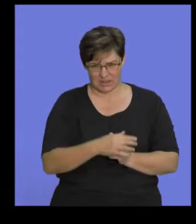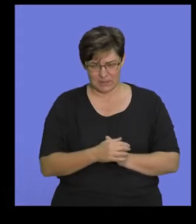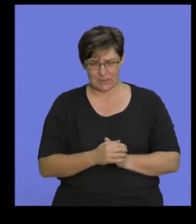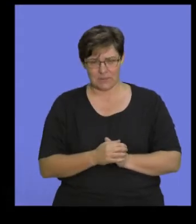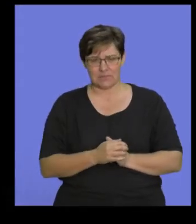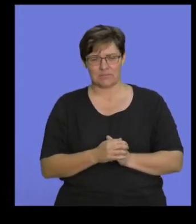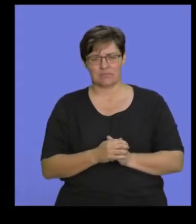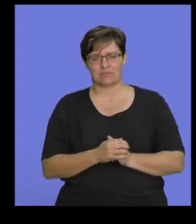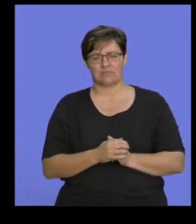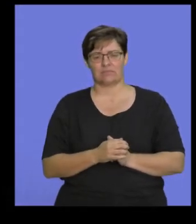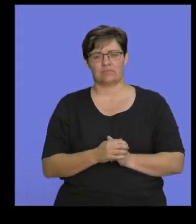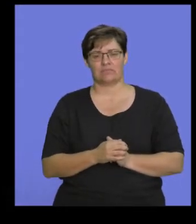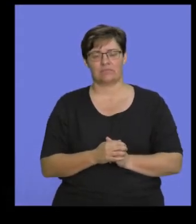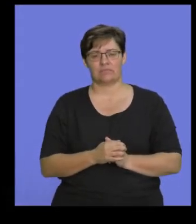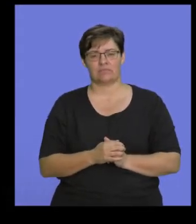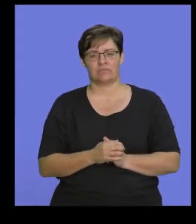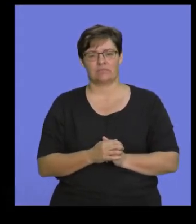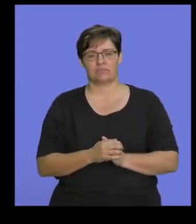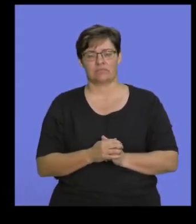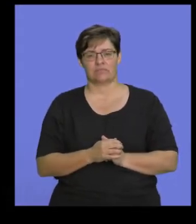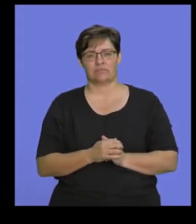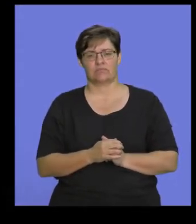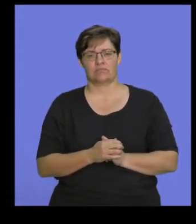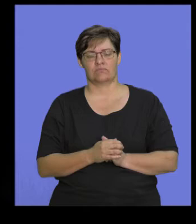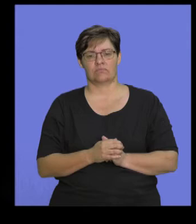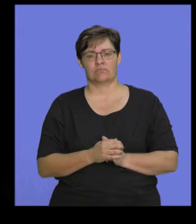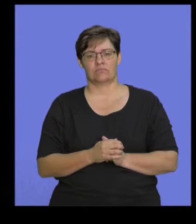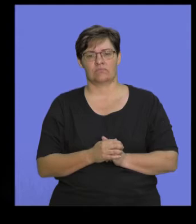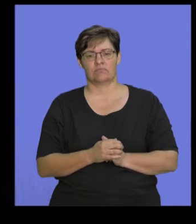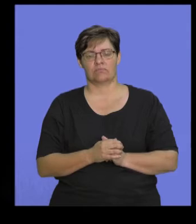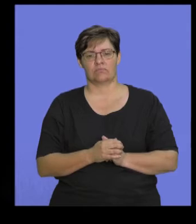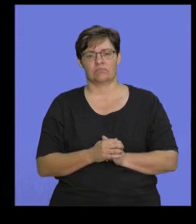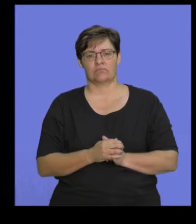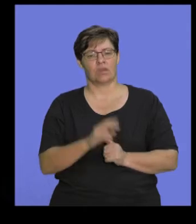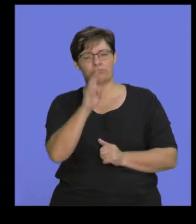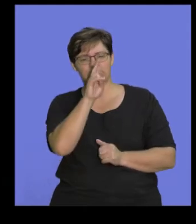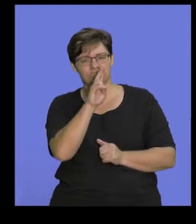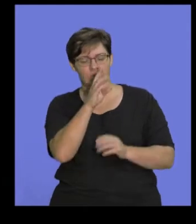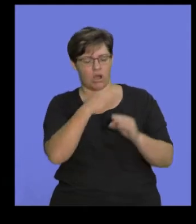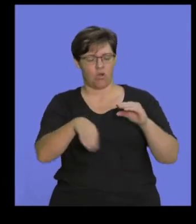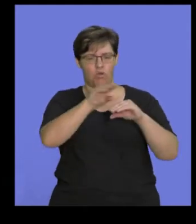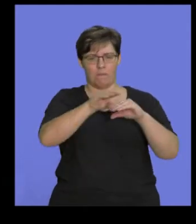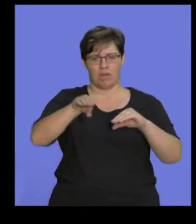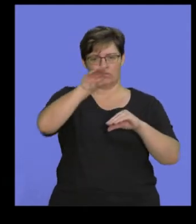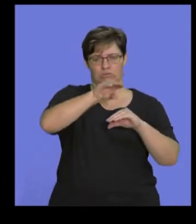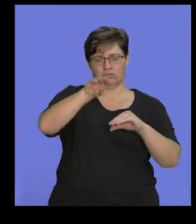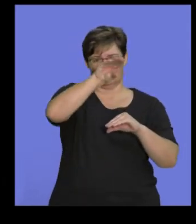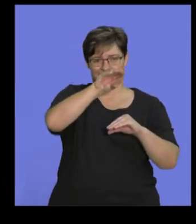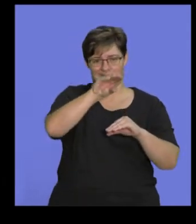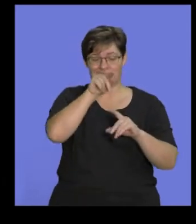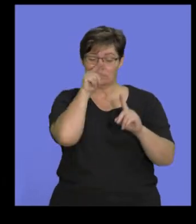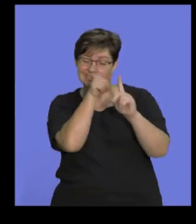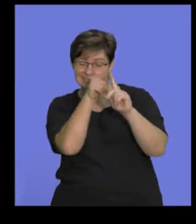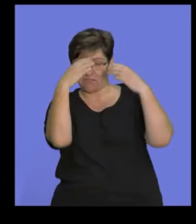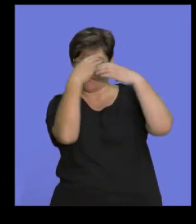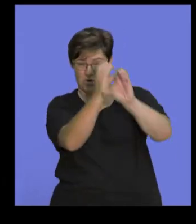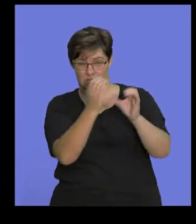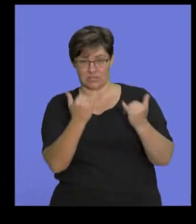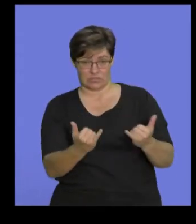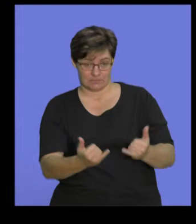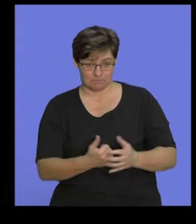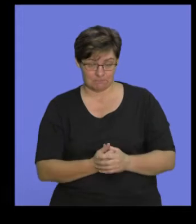now. And then now we're going to look at compound interest, which is the main focus